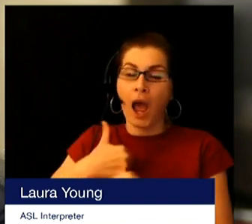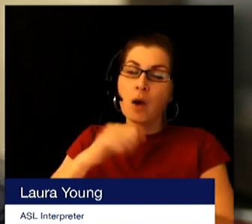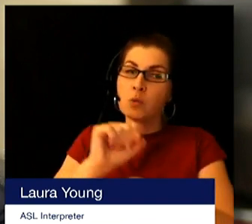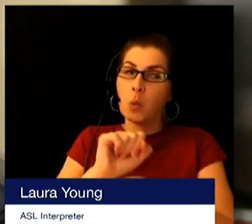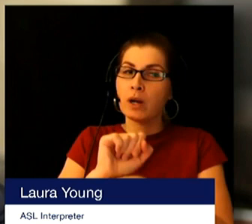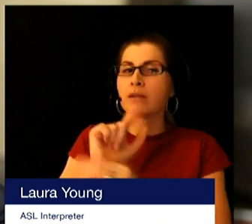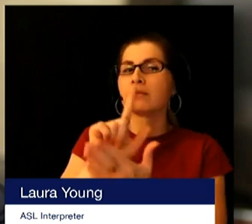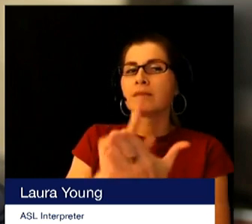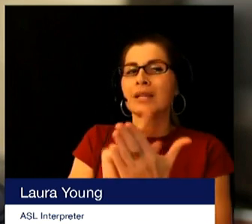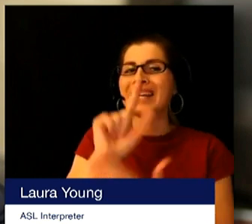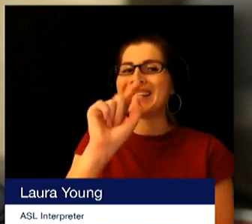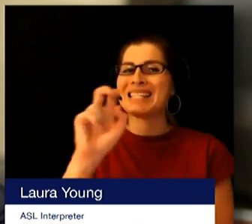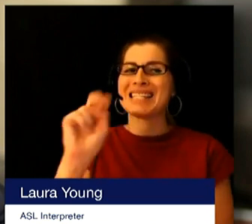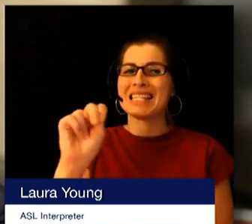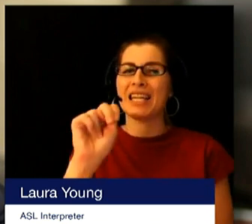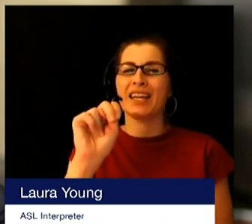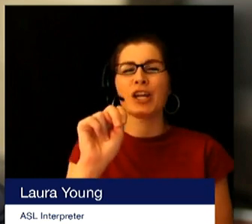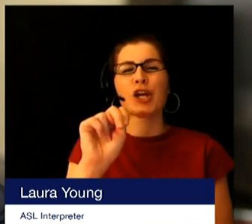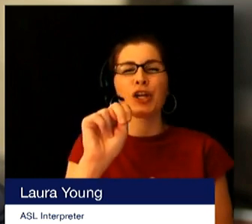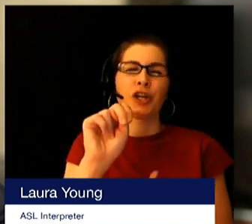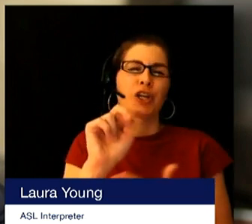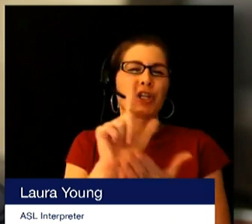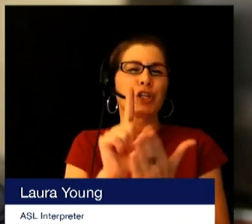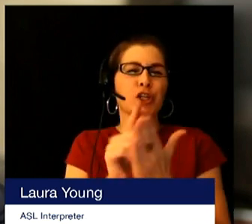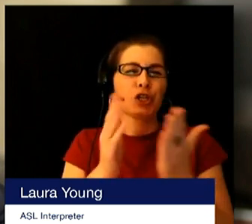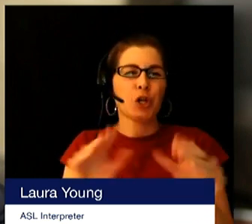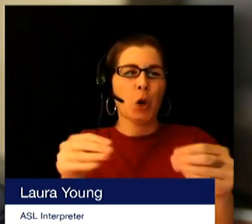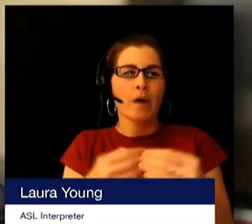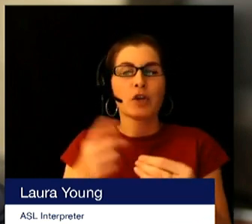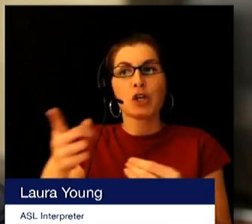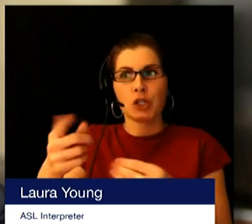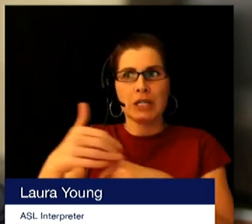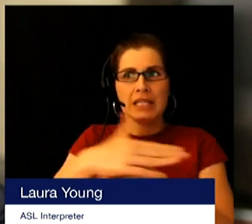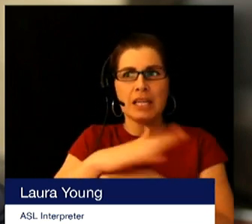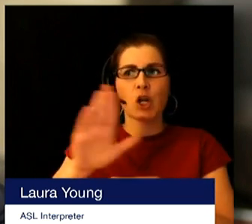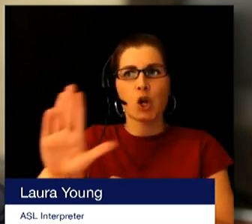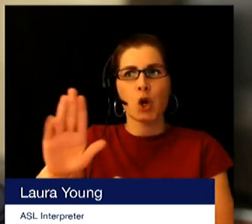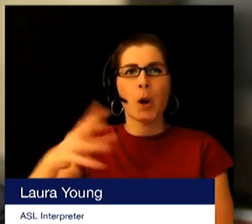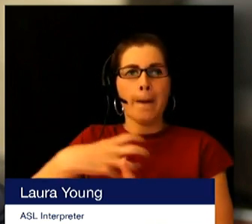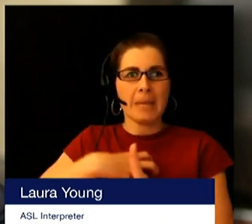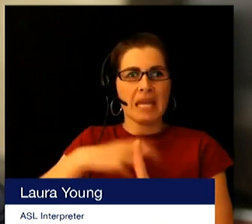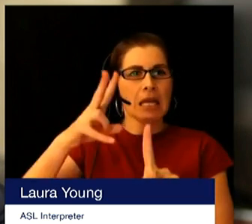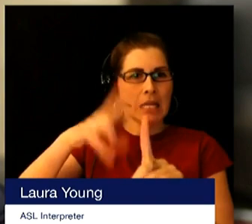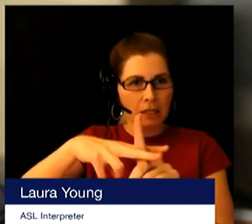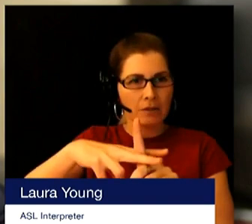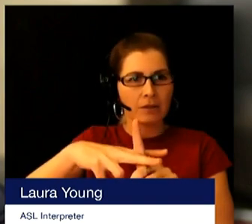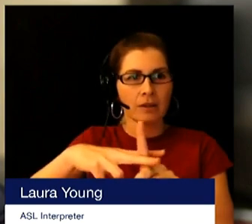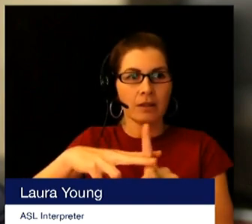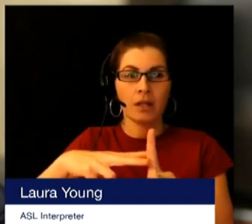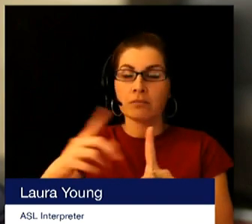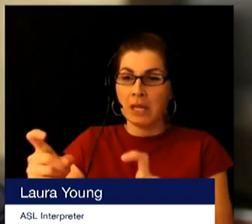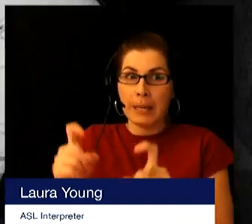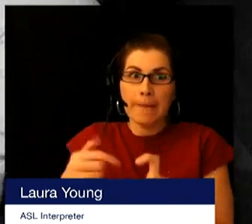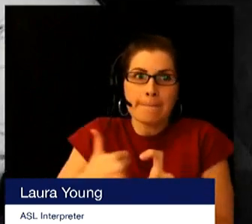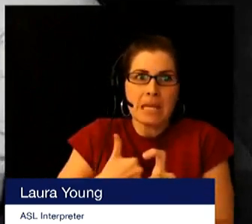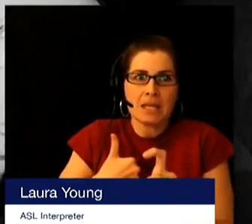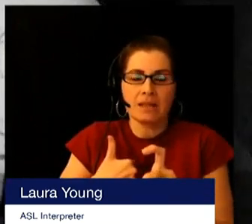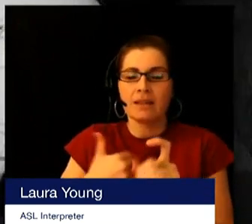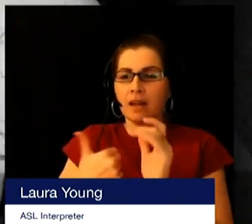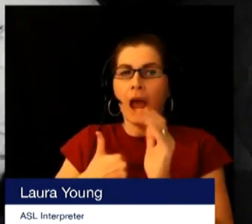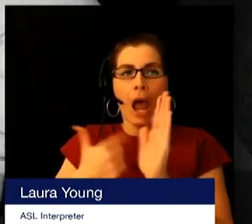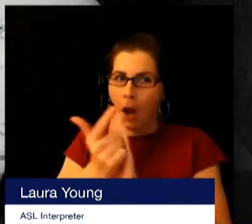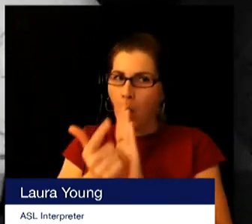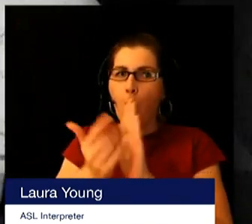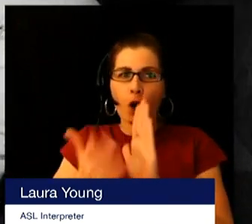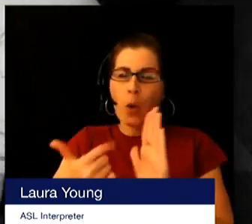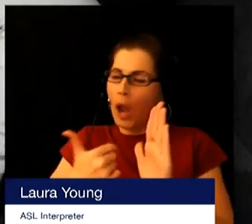General's office when she submitted her appeal. And it was assigned to me. I was the prosecutor who argued